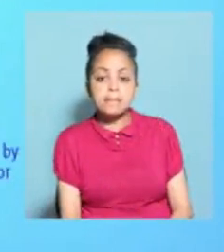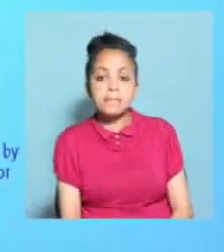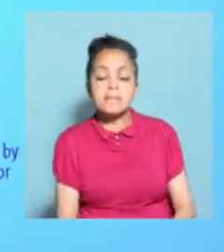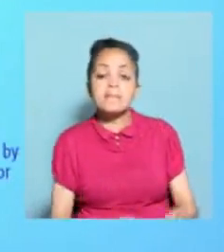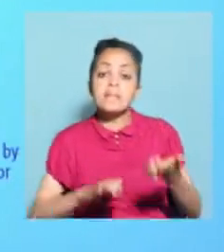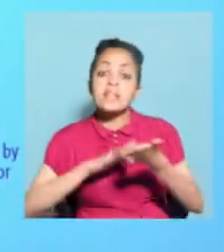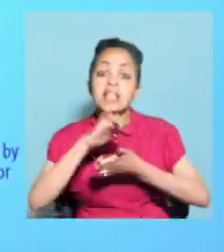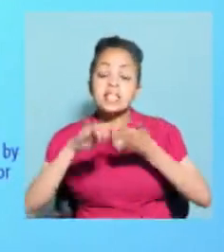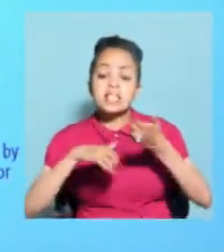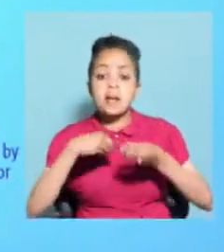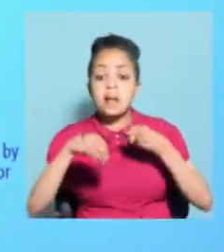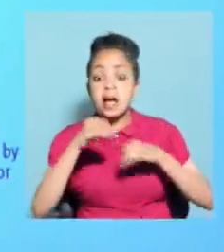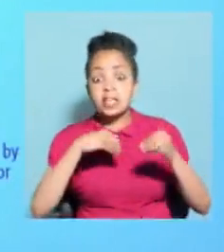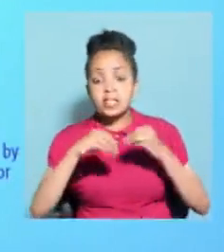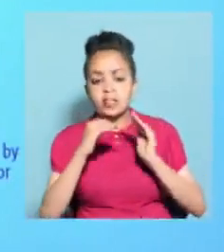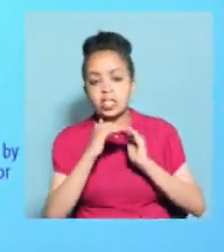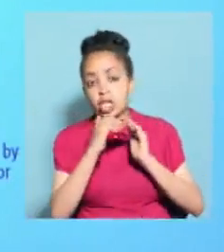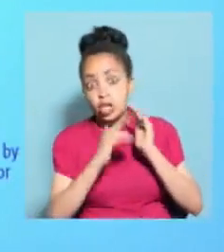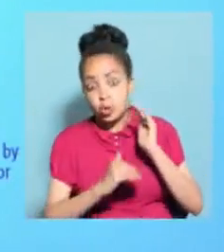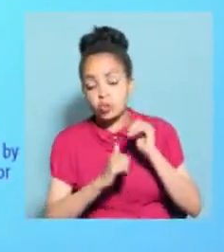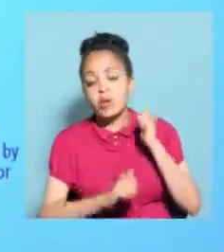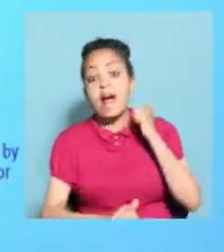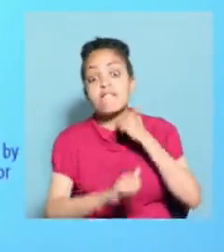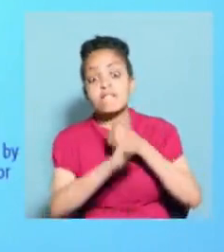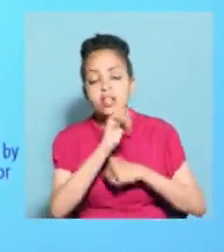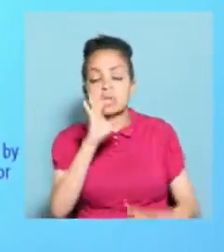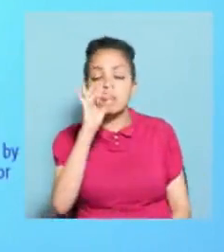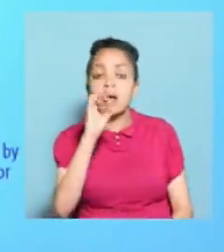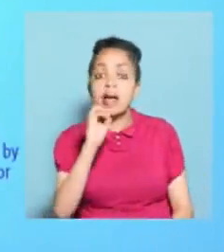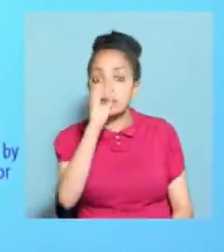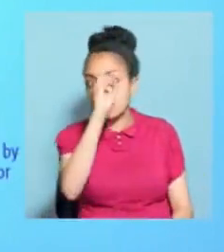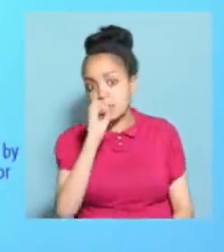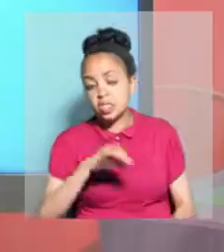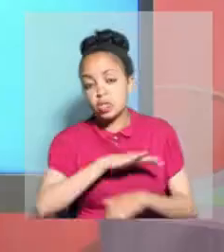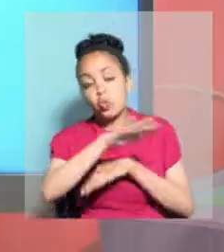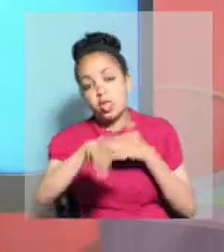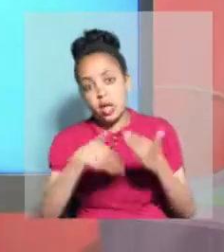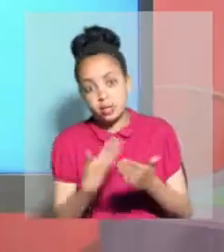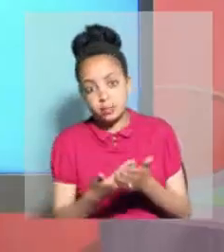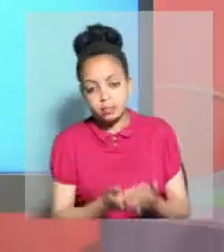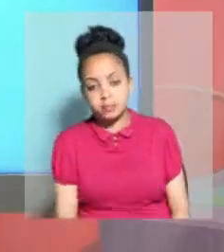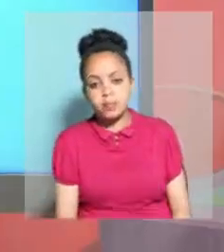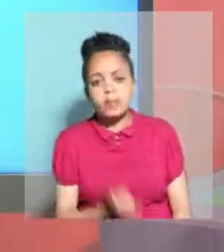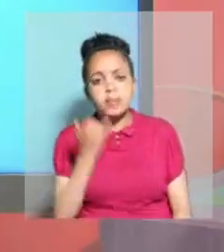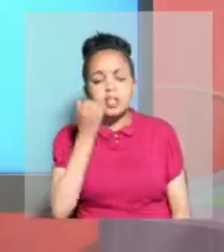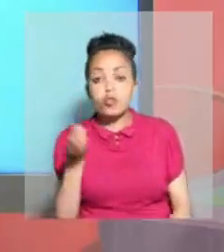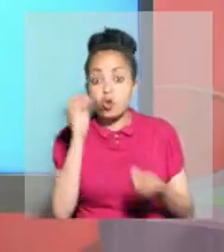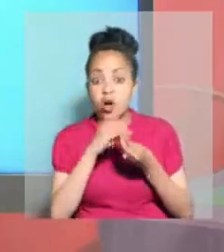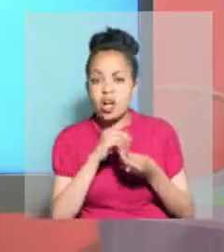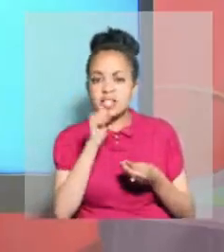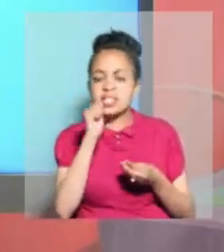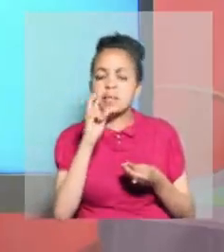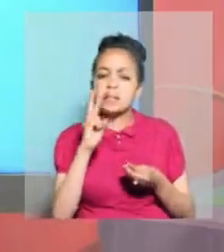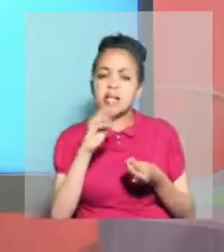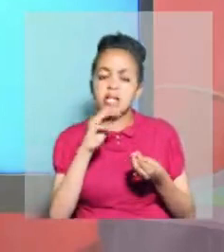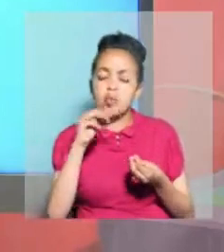an enzyme activity become reduced or affected by 18% totally. If you add the substrate molecule,